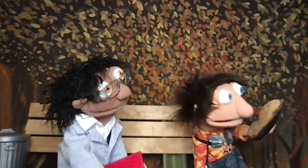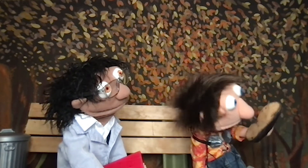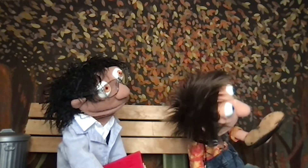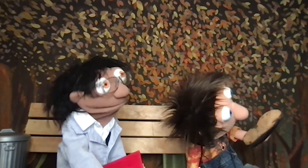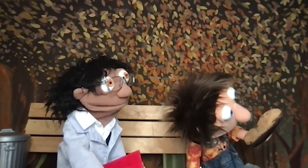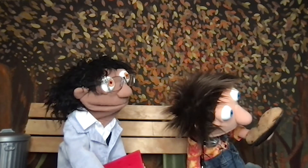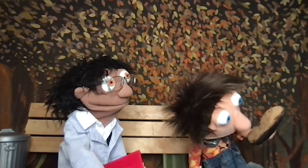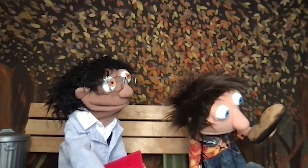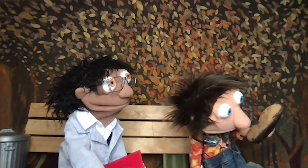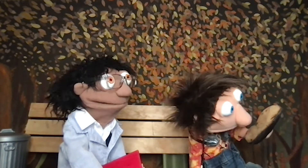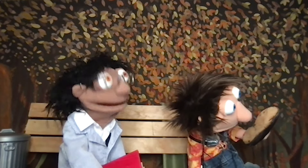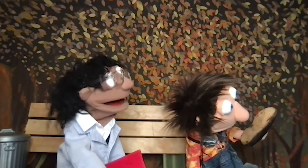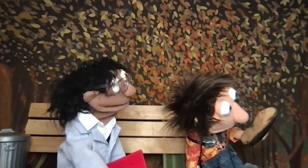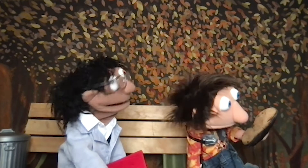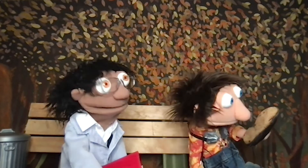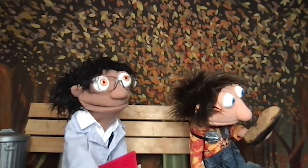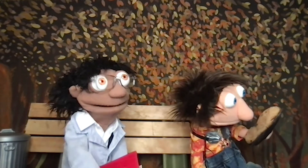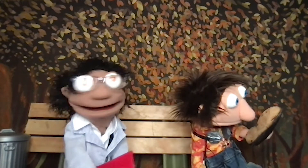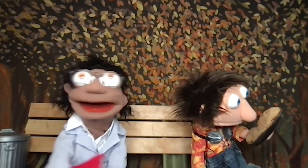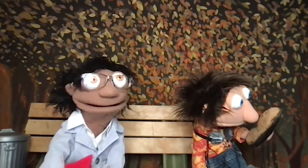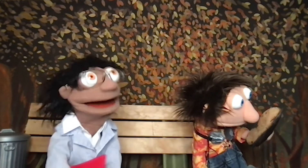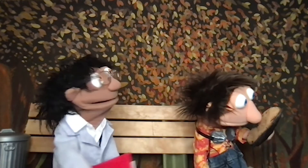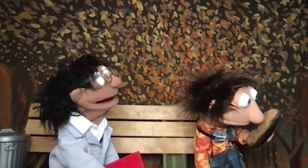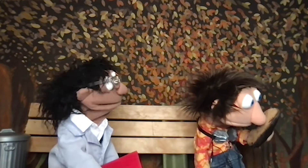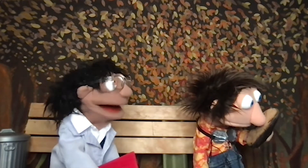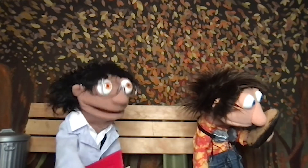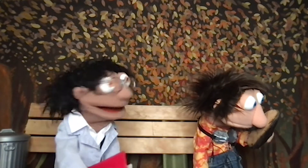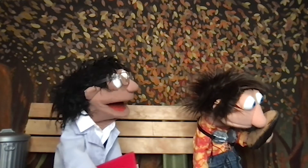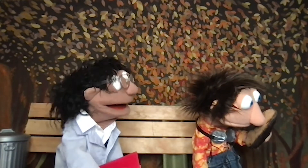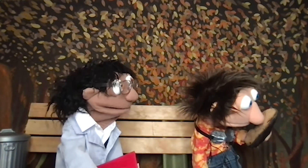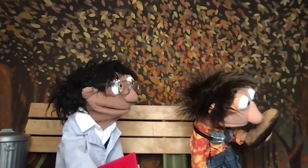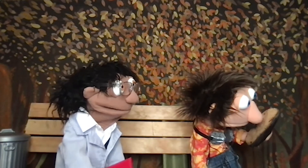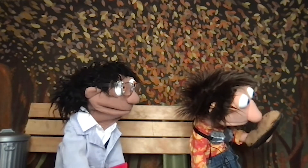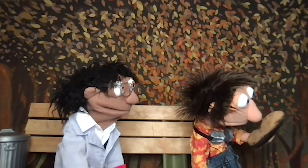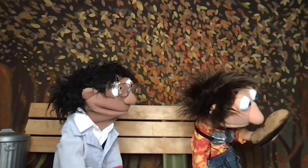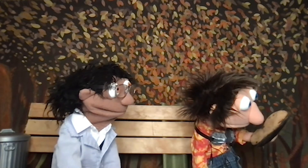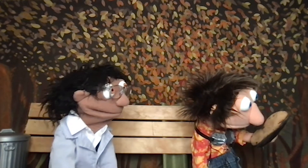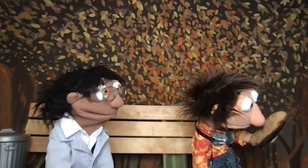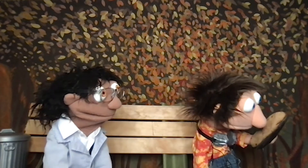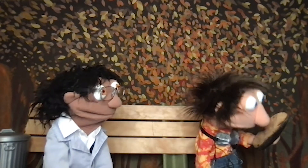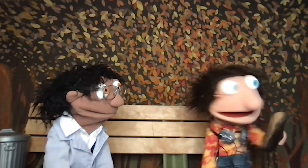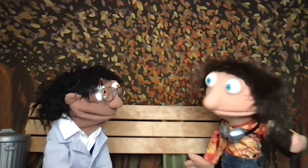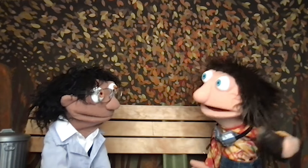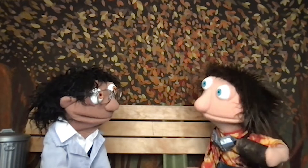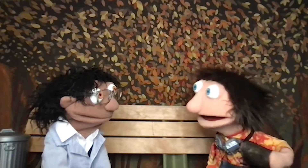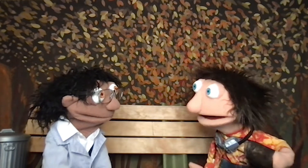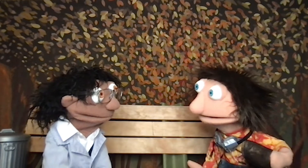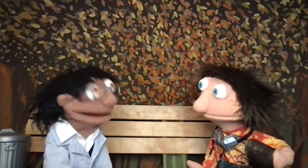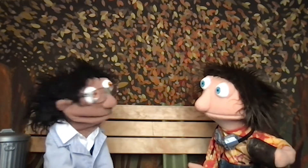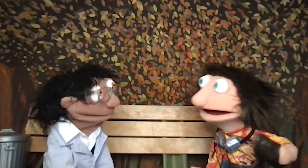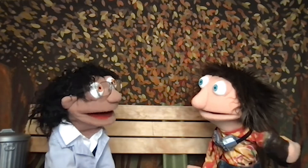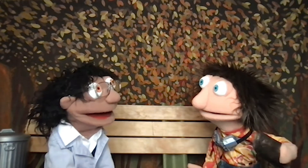check it now. Okay then. Well, cell phone, where do you live? You know where I